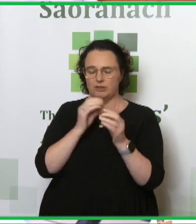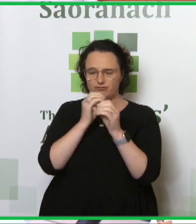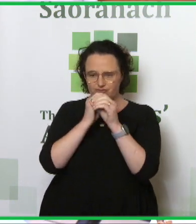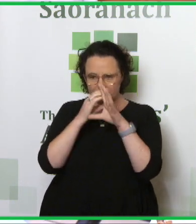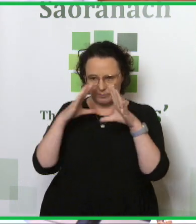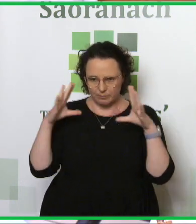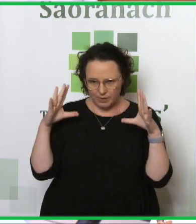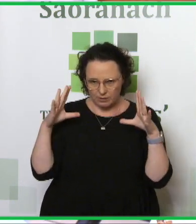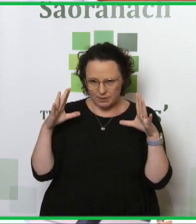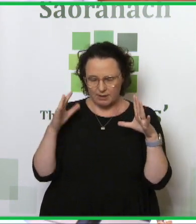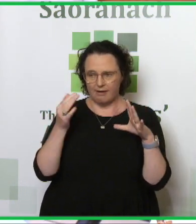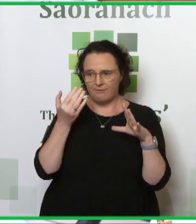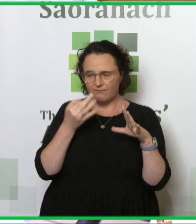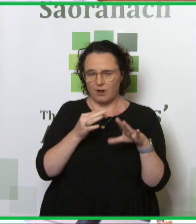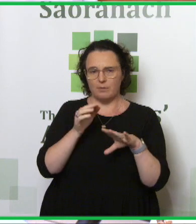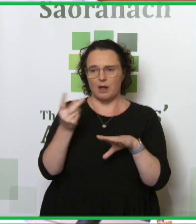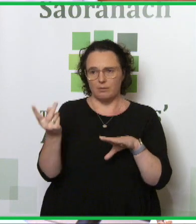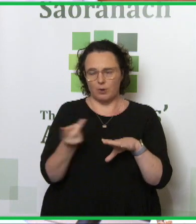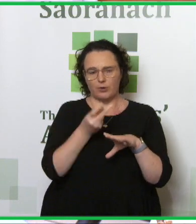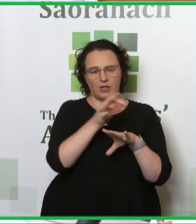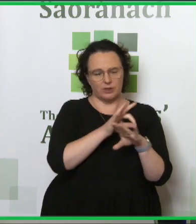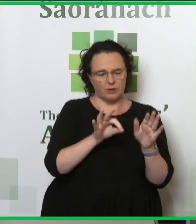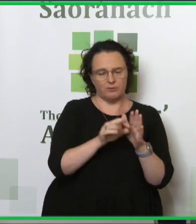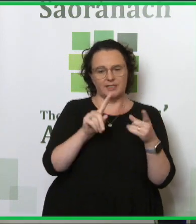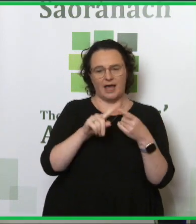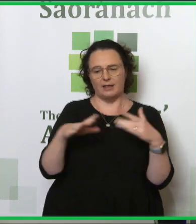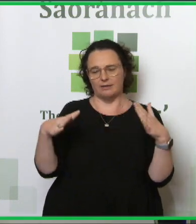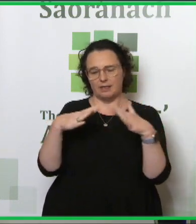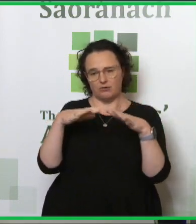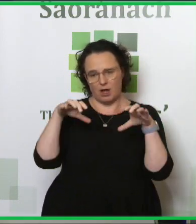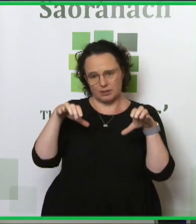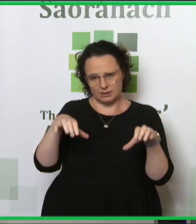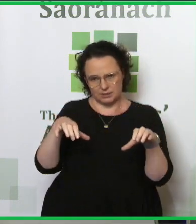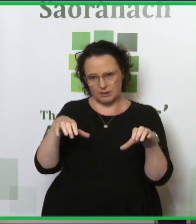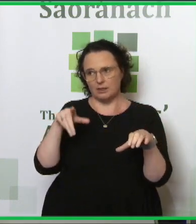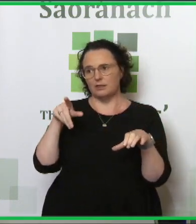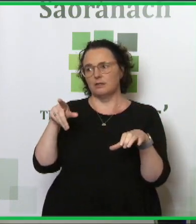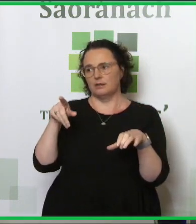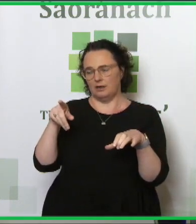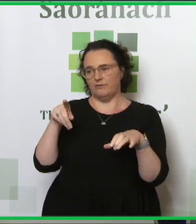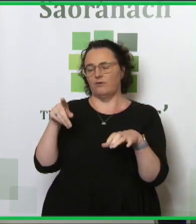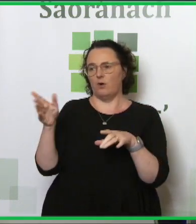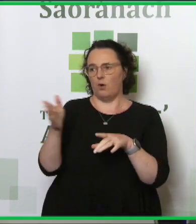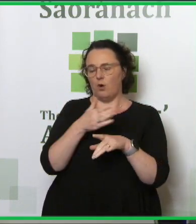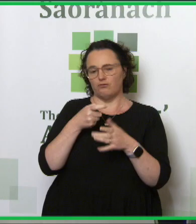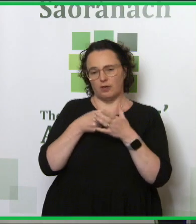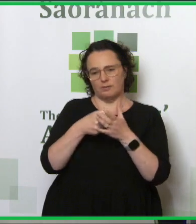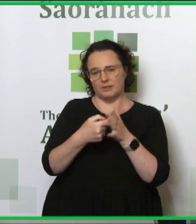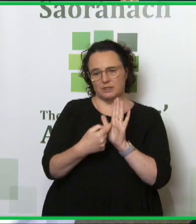the Oireachtas and from the government about all of the recommendations made by the Assembly. But again, point well